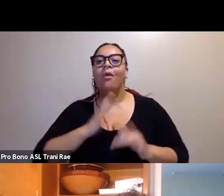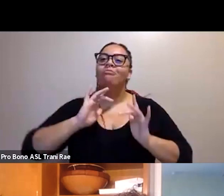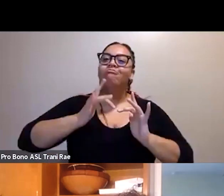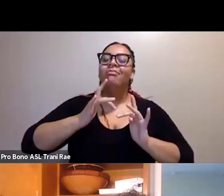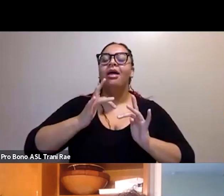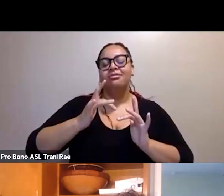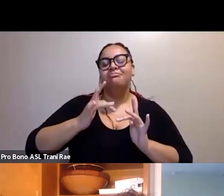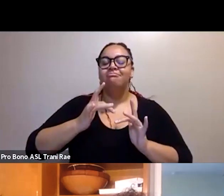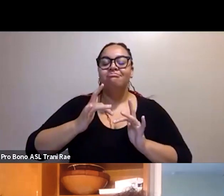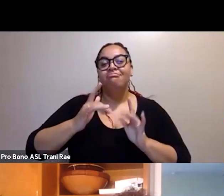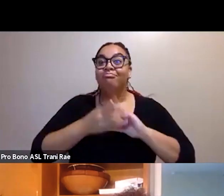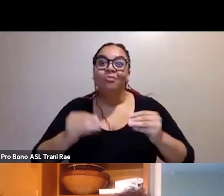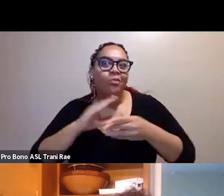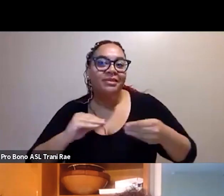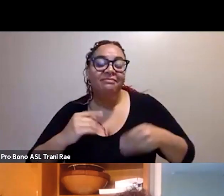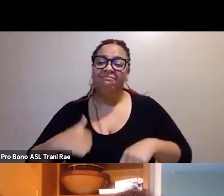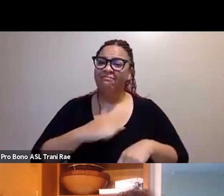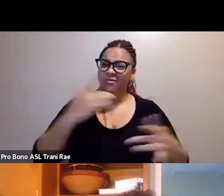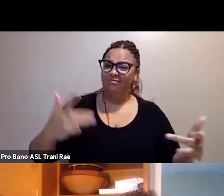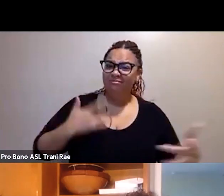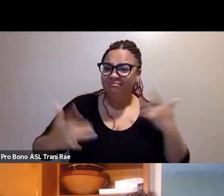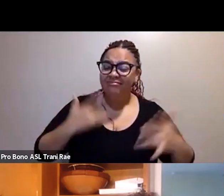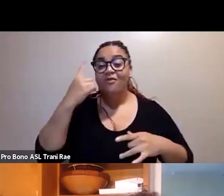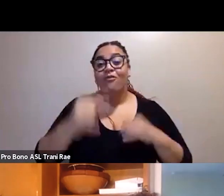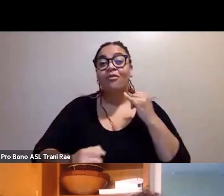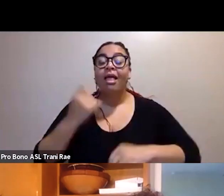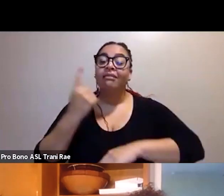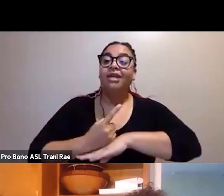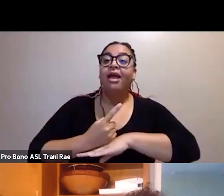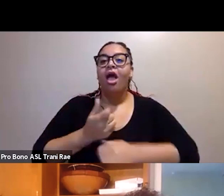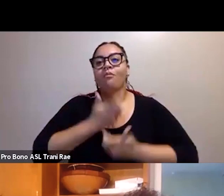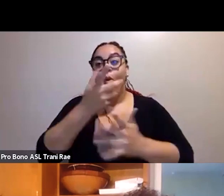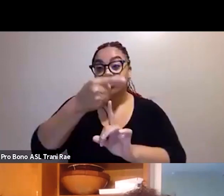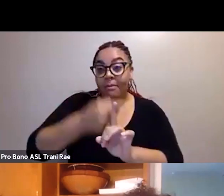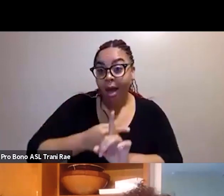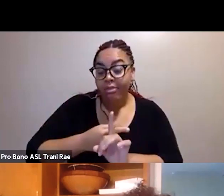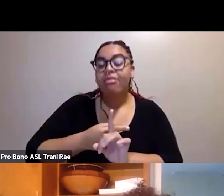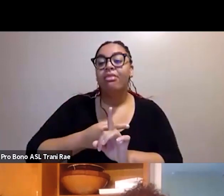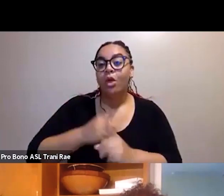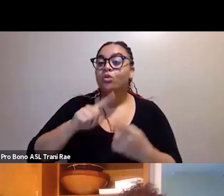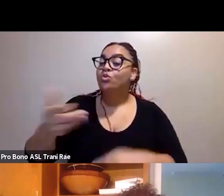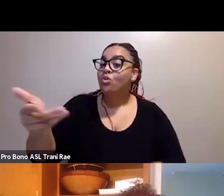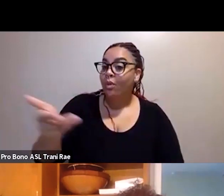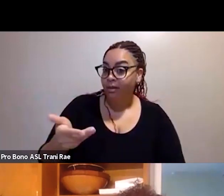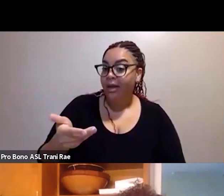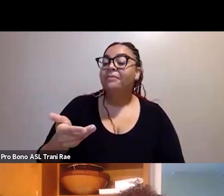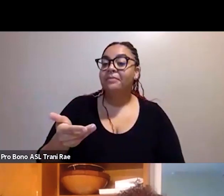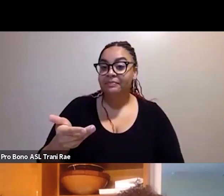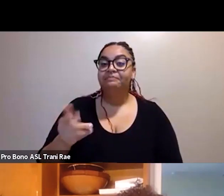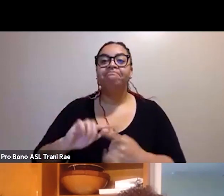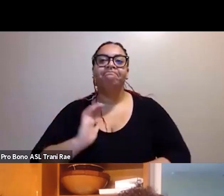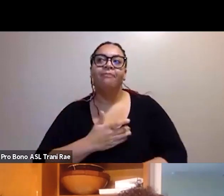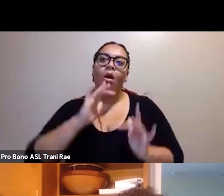are very excited on this last day of National Poetry Month to welcome to our